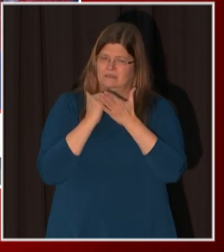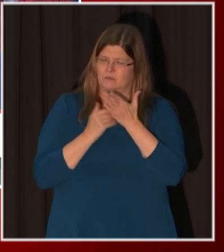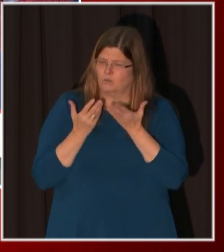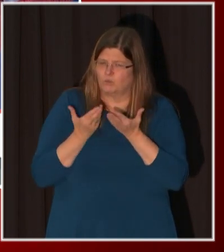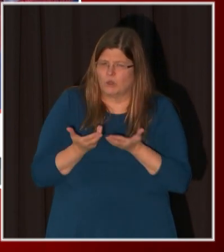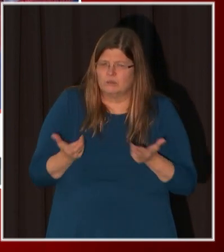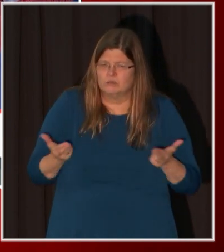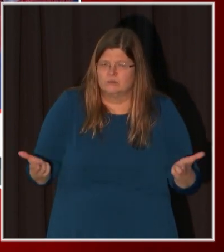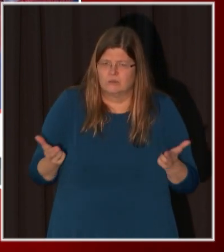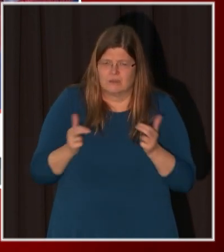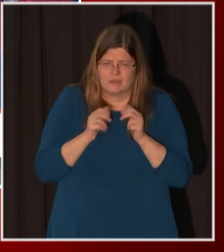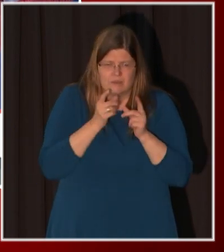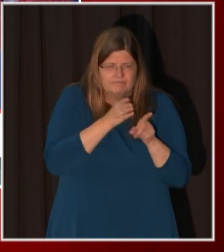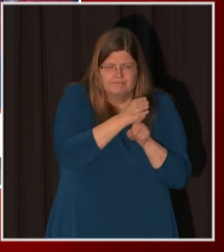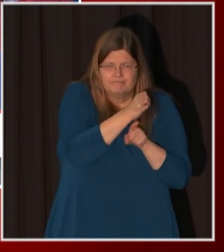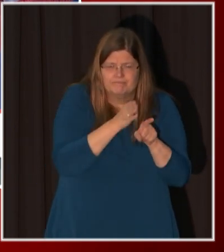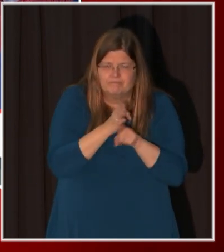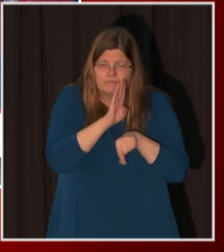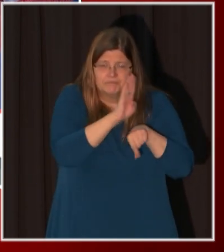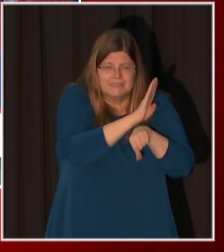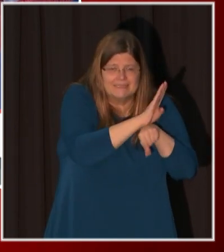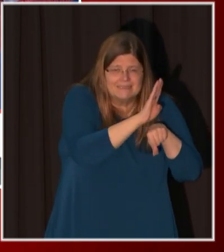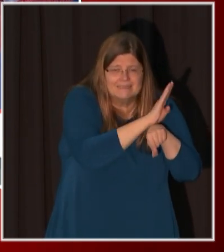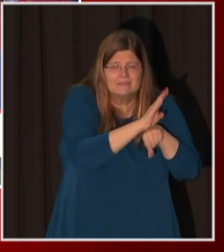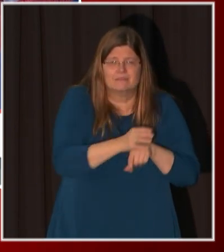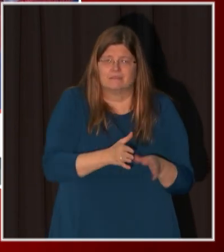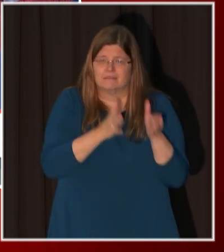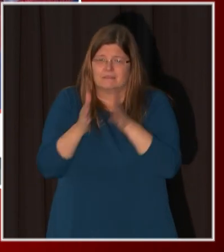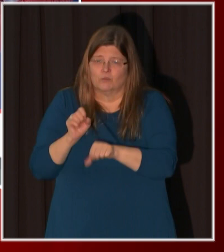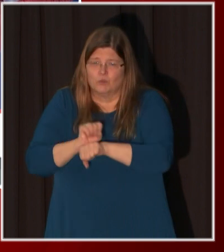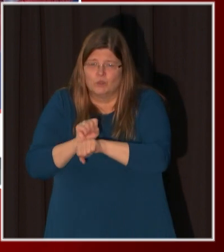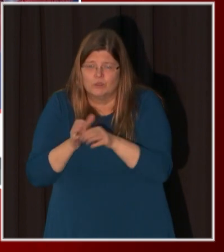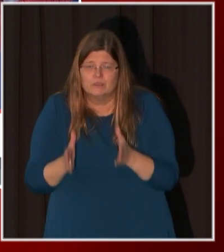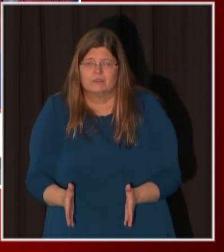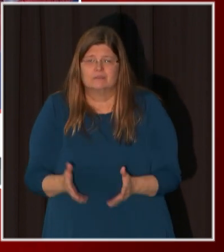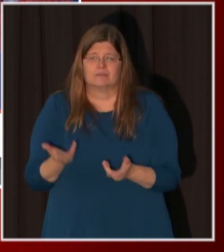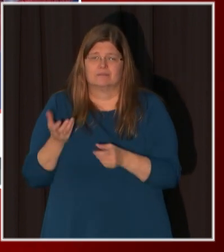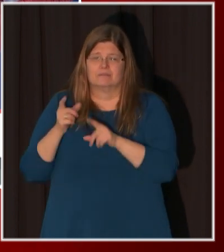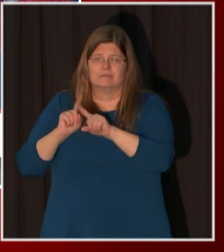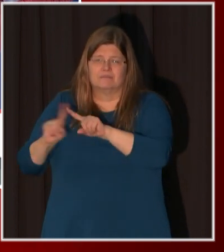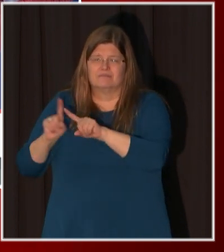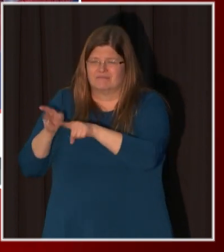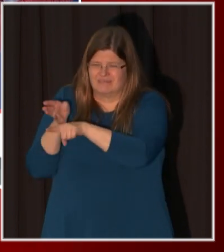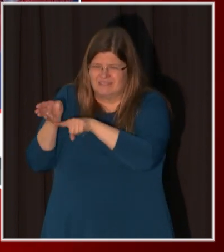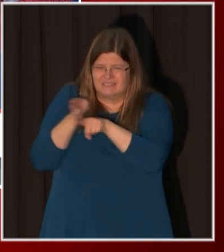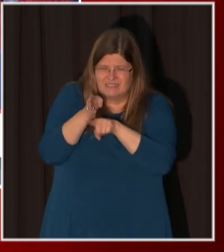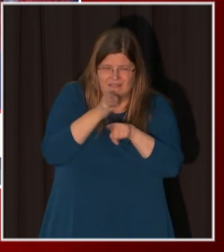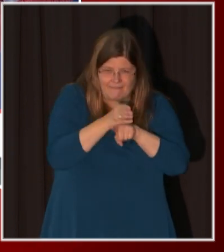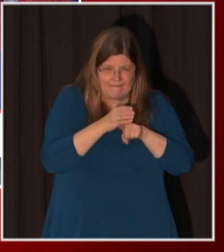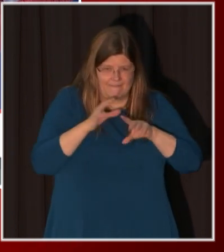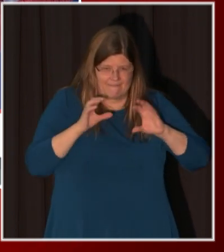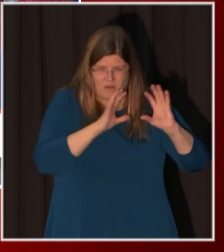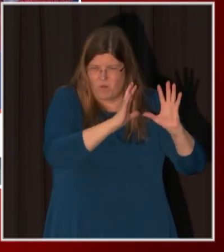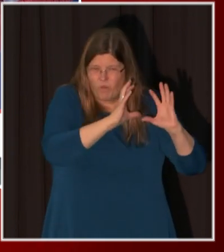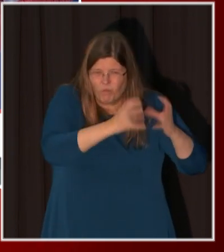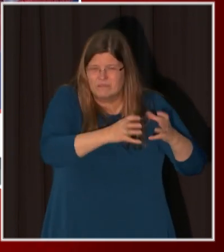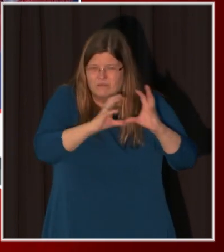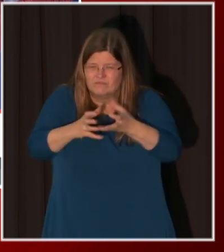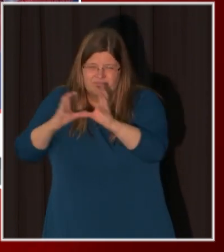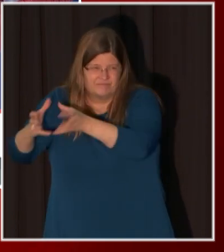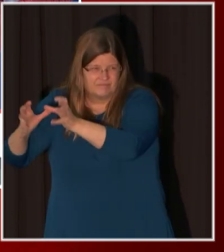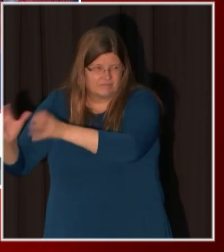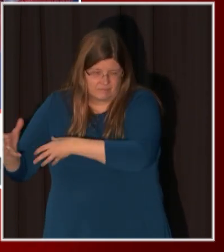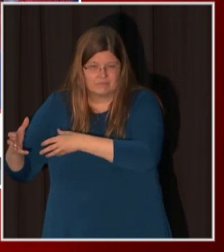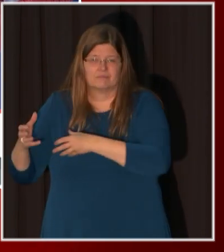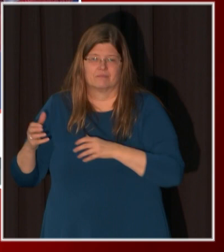for businesses, workers in those sectors, and organizations. And a lot of this